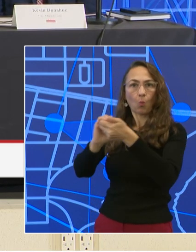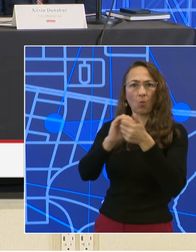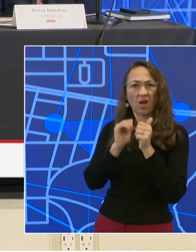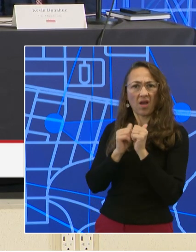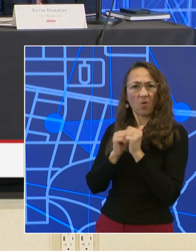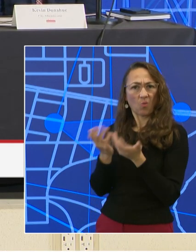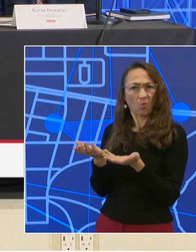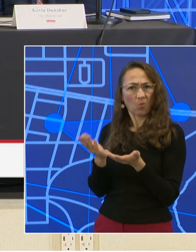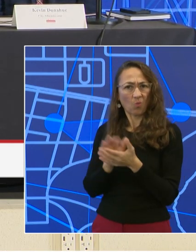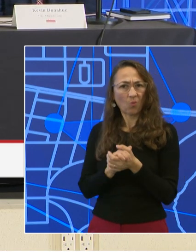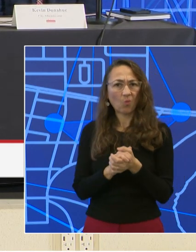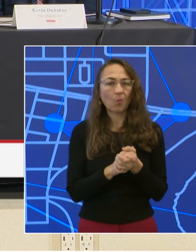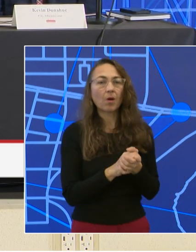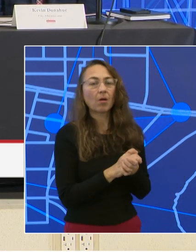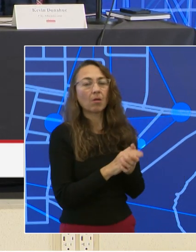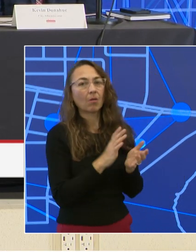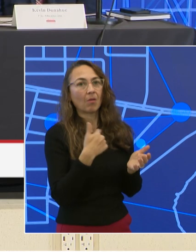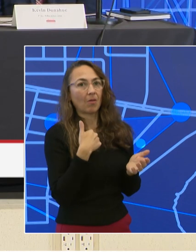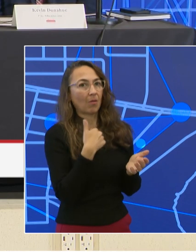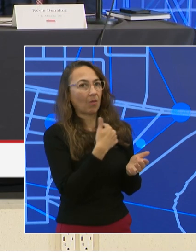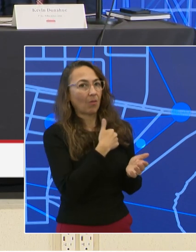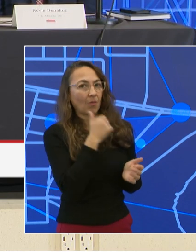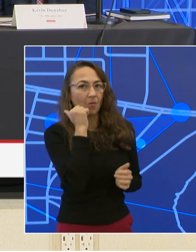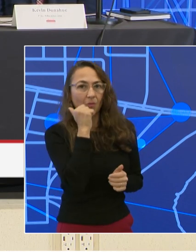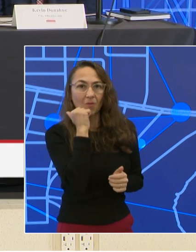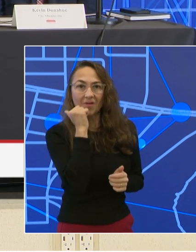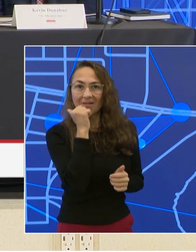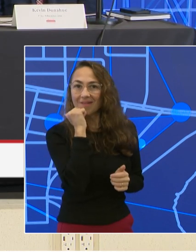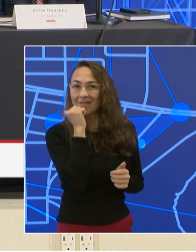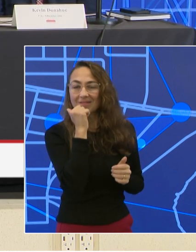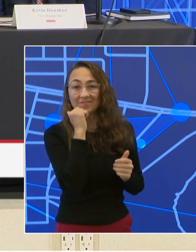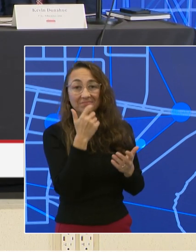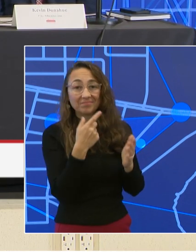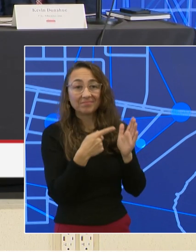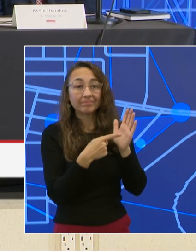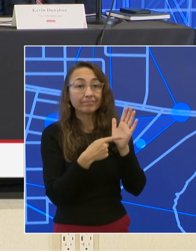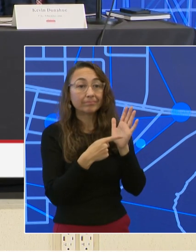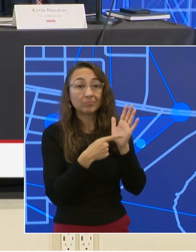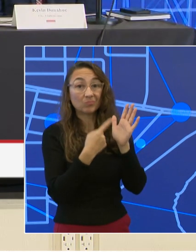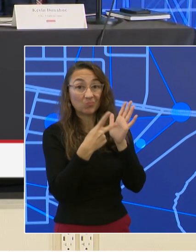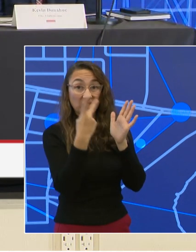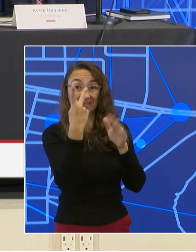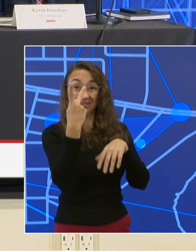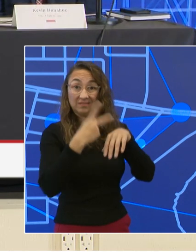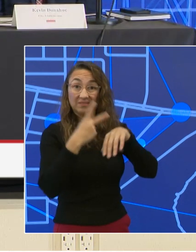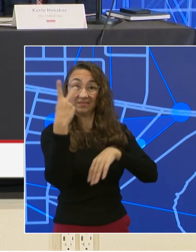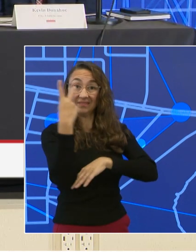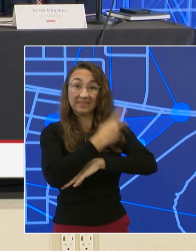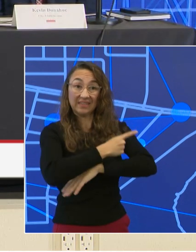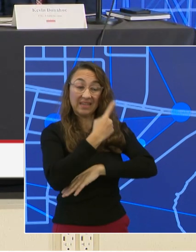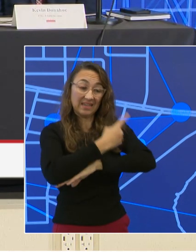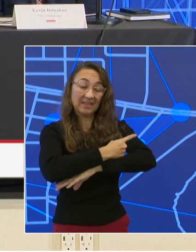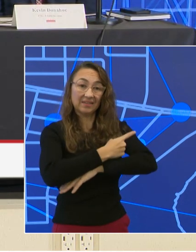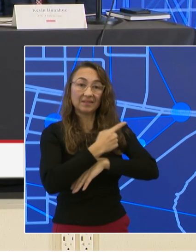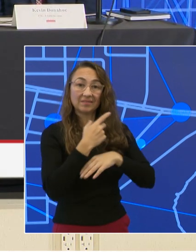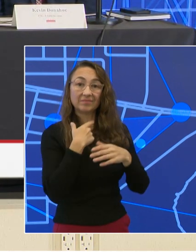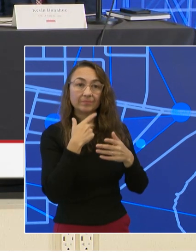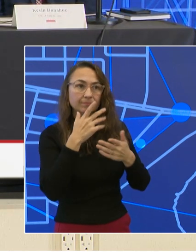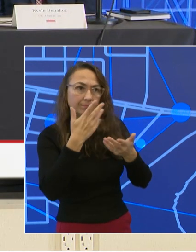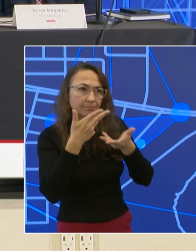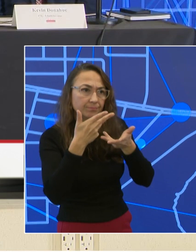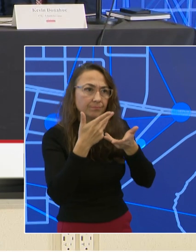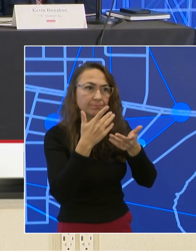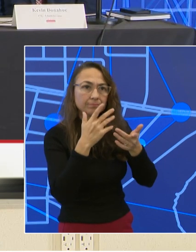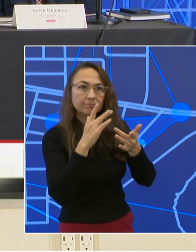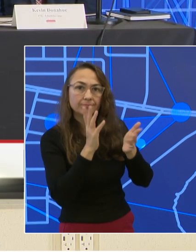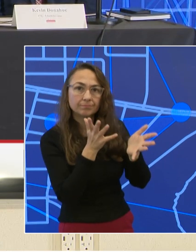not daily, sometimes twice a day, depending on the types of crime. As I've stated before, criminals have no jurisdictional boundaries,